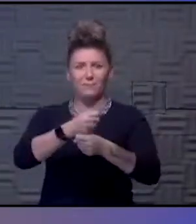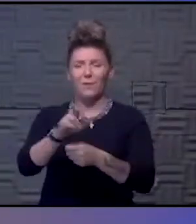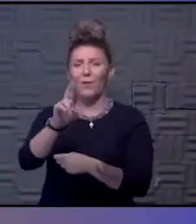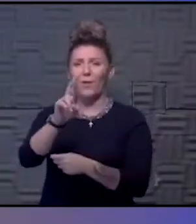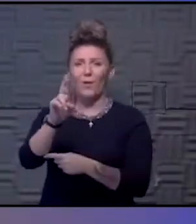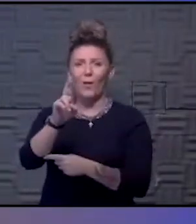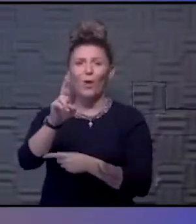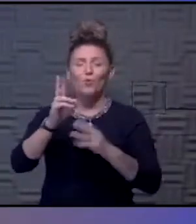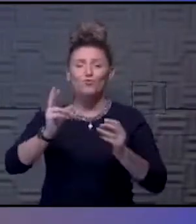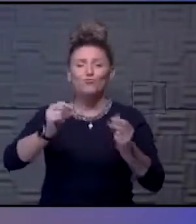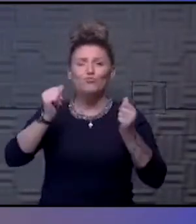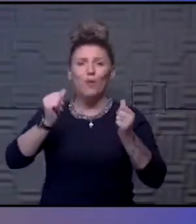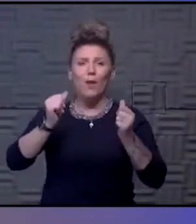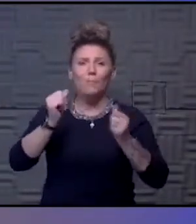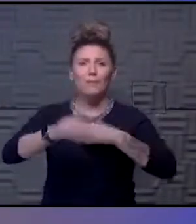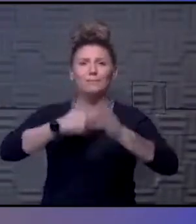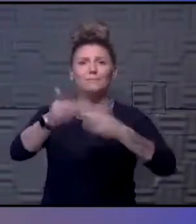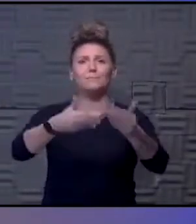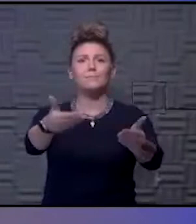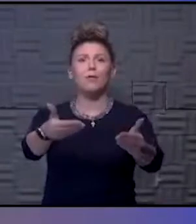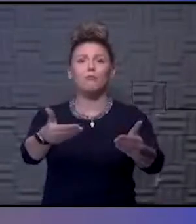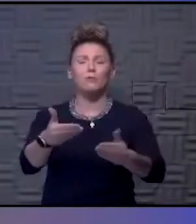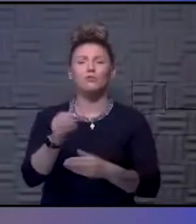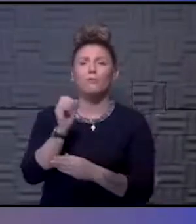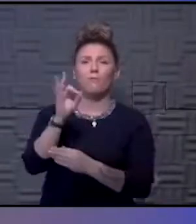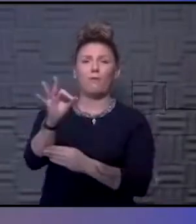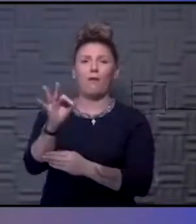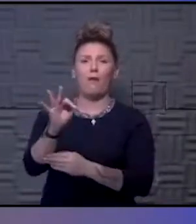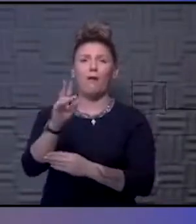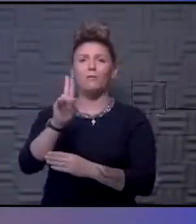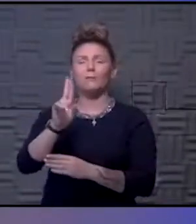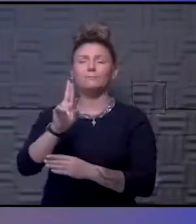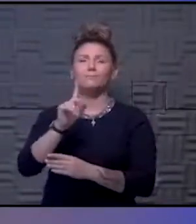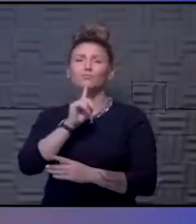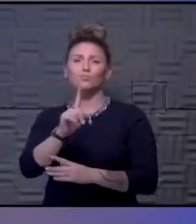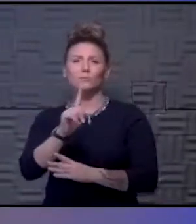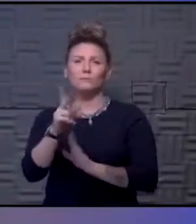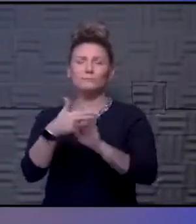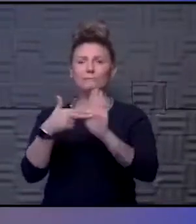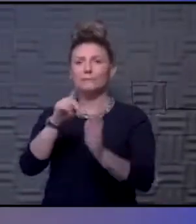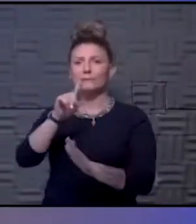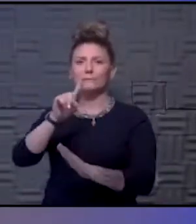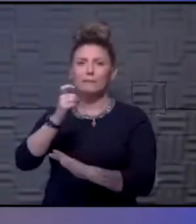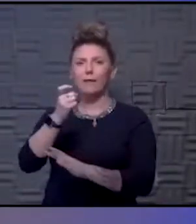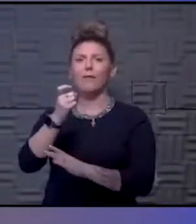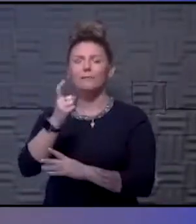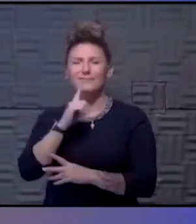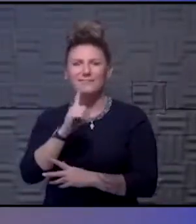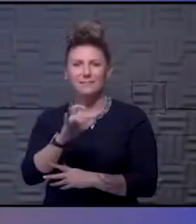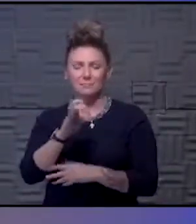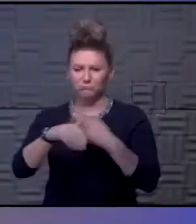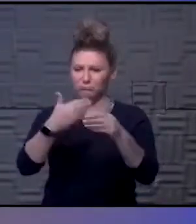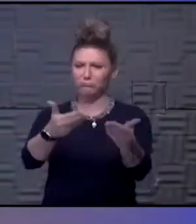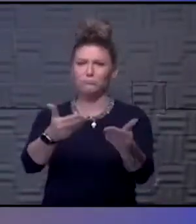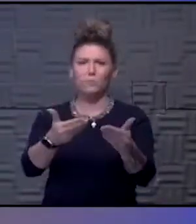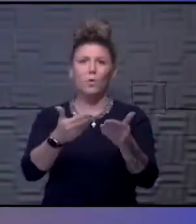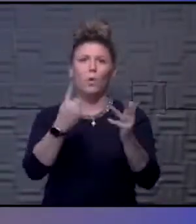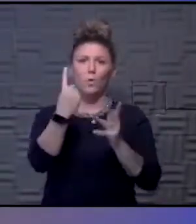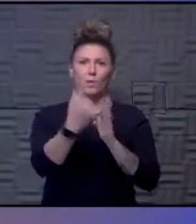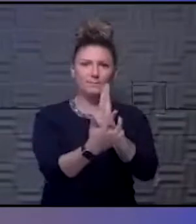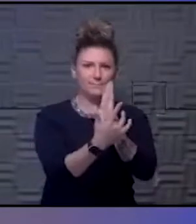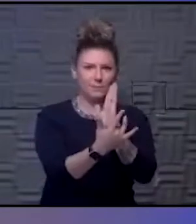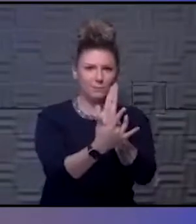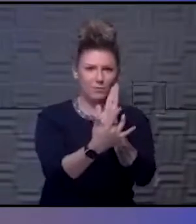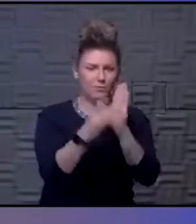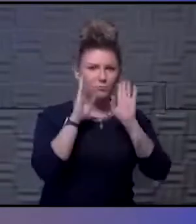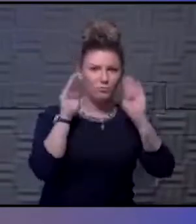is Rapid Acceleration of Diagnostics. And there's really 2 components to that rapid acceleration of diagnostics. One is on the technology